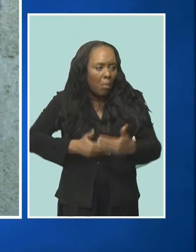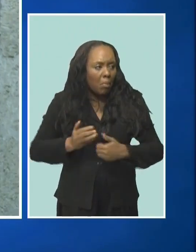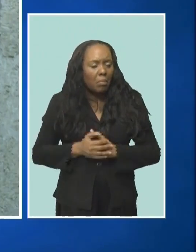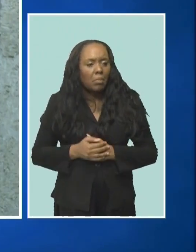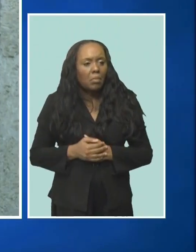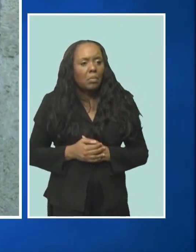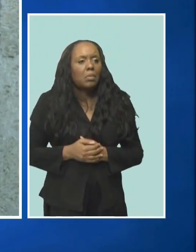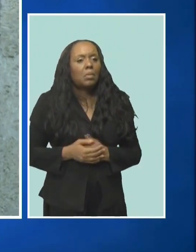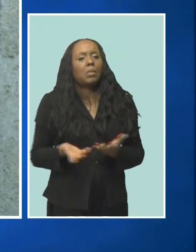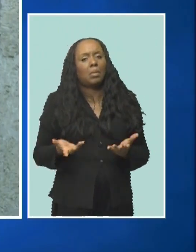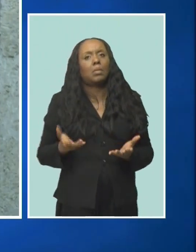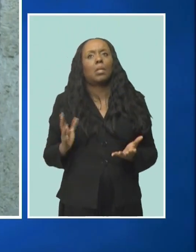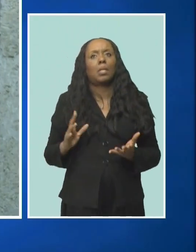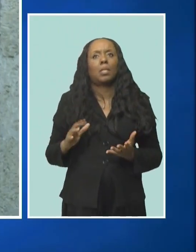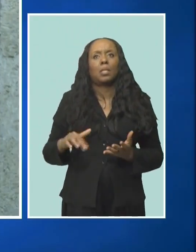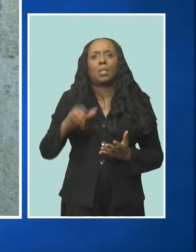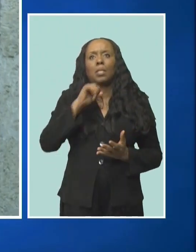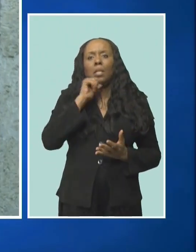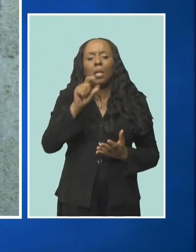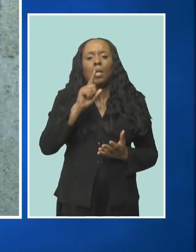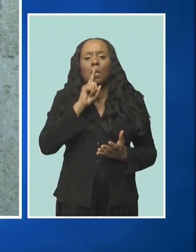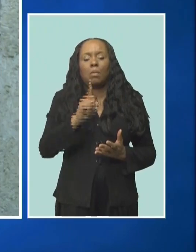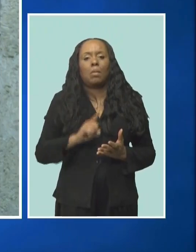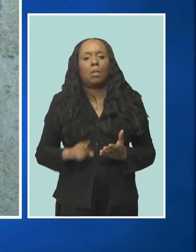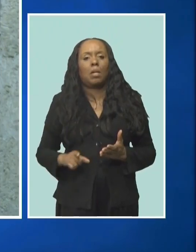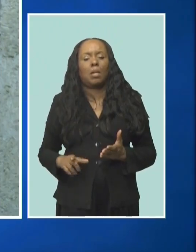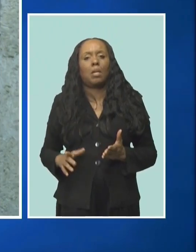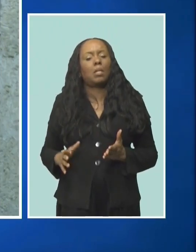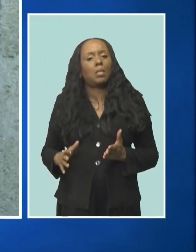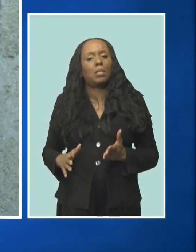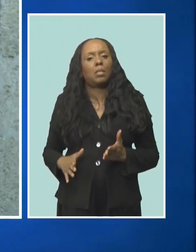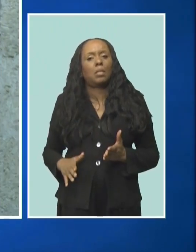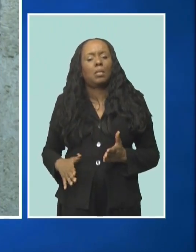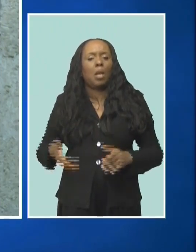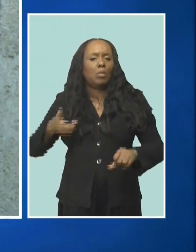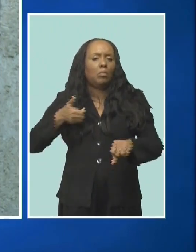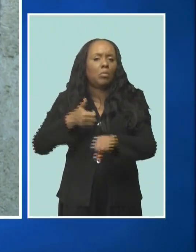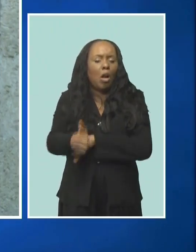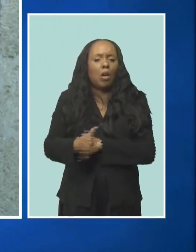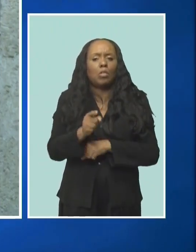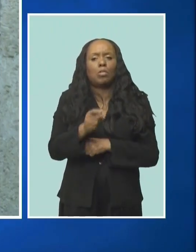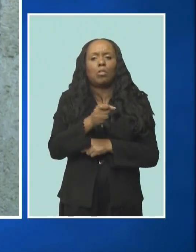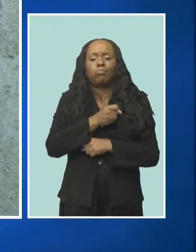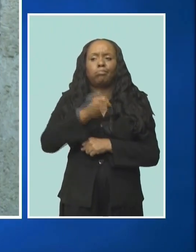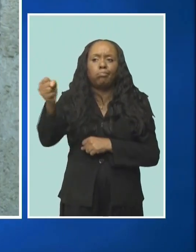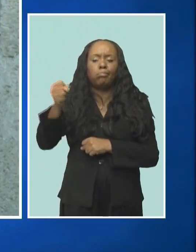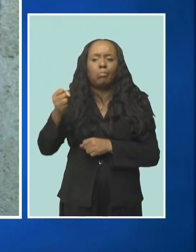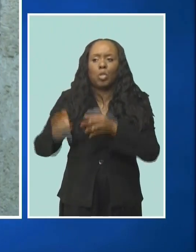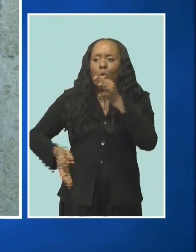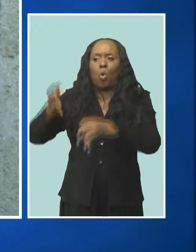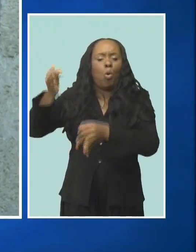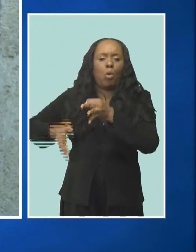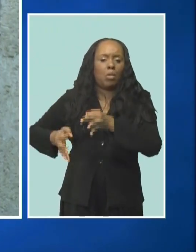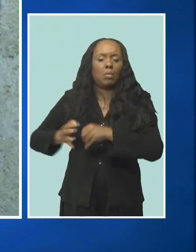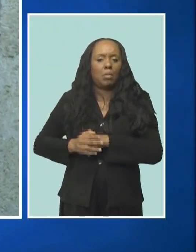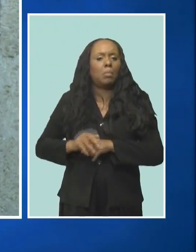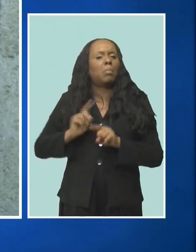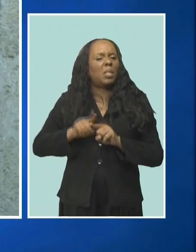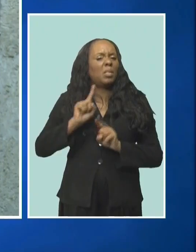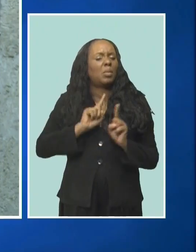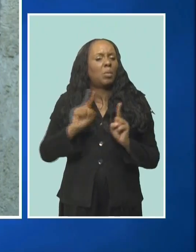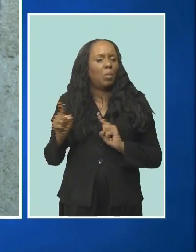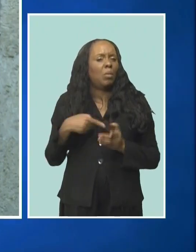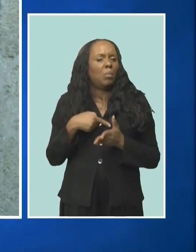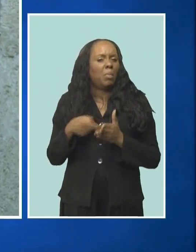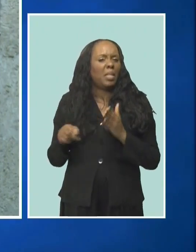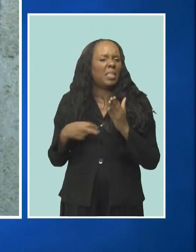much decriminalized, it's just that they don't arrest, charge you, and put you before the court. You go pay what they call a ticketing offense, you pay